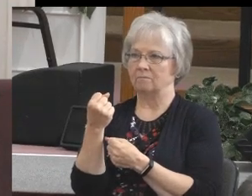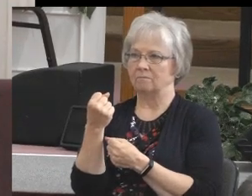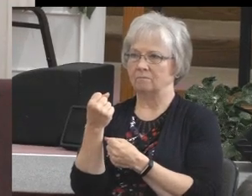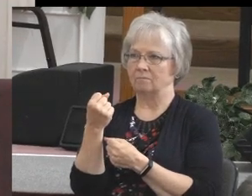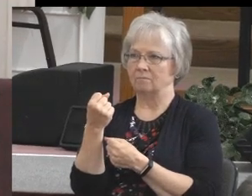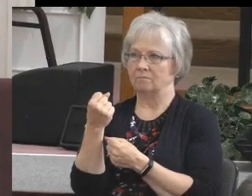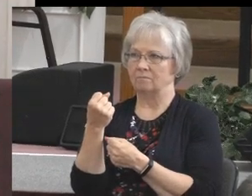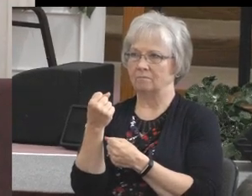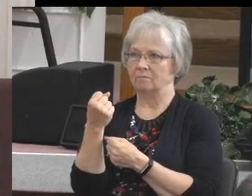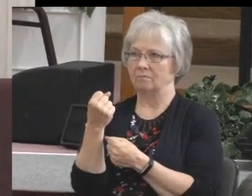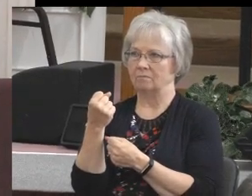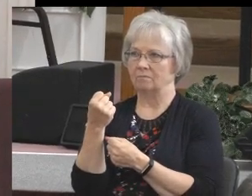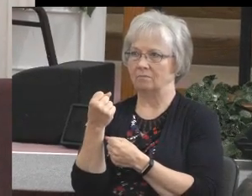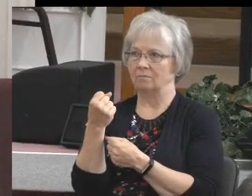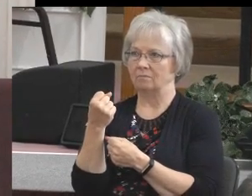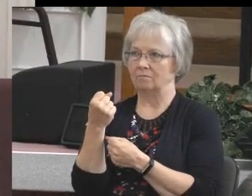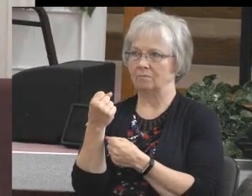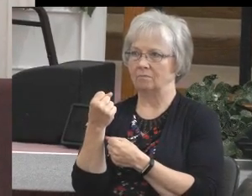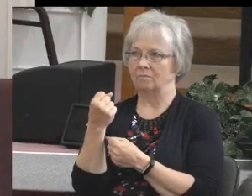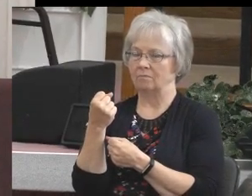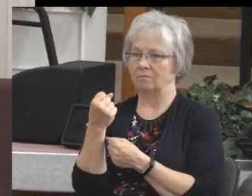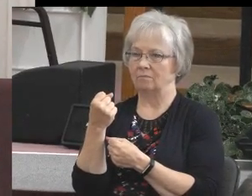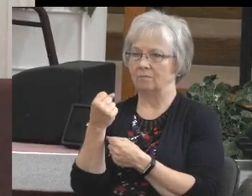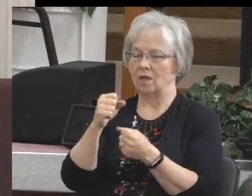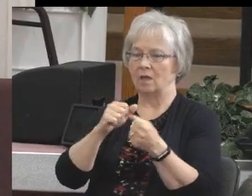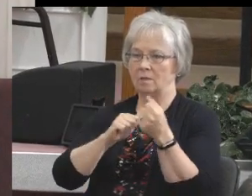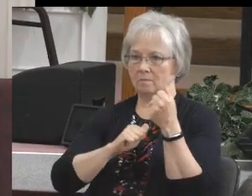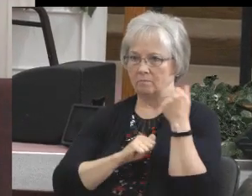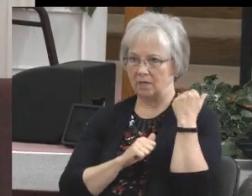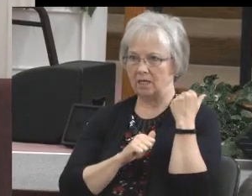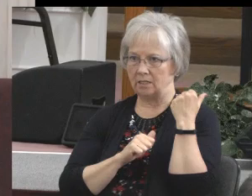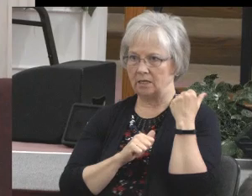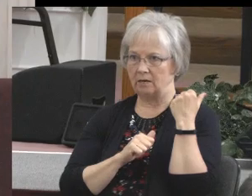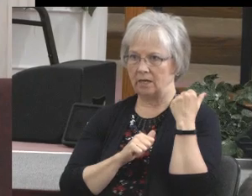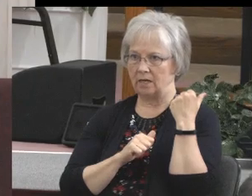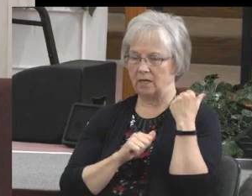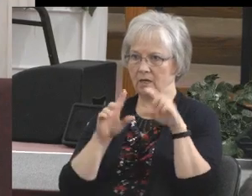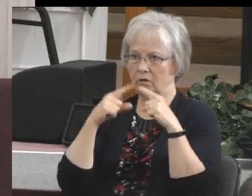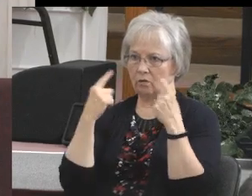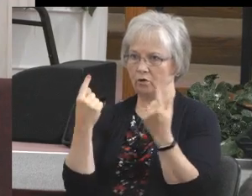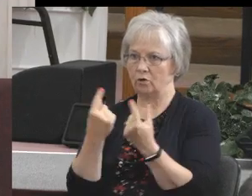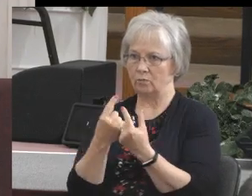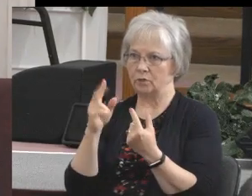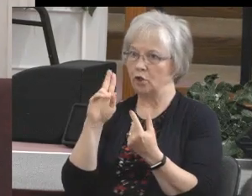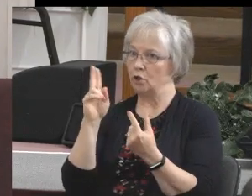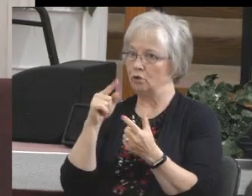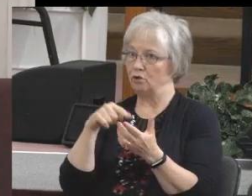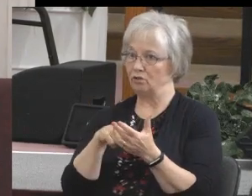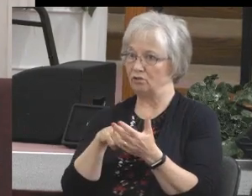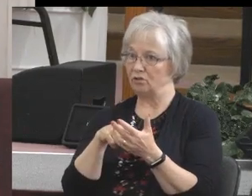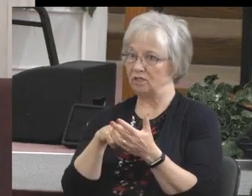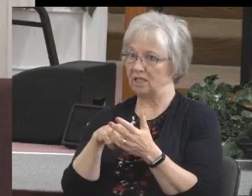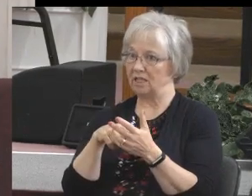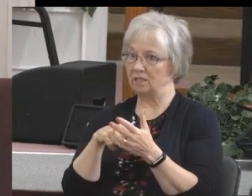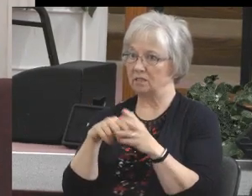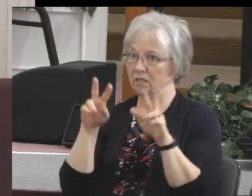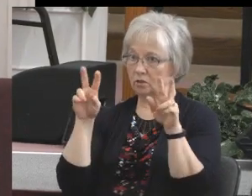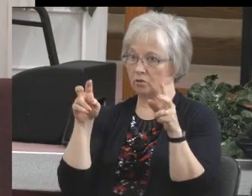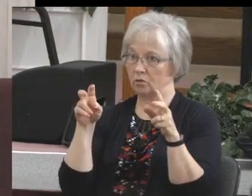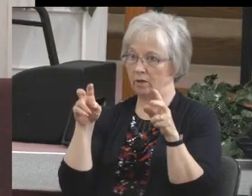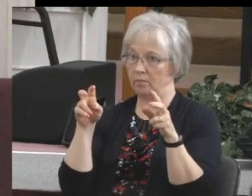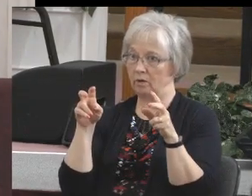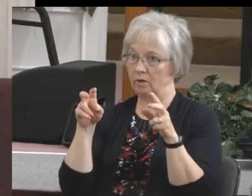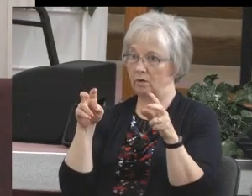Military organizations used this script for the flag folding ceremony for years